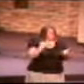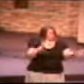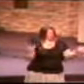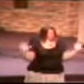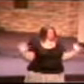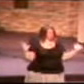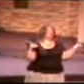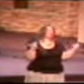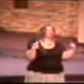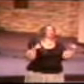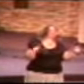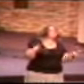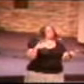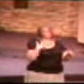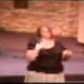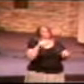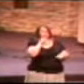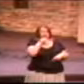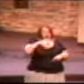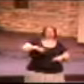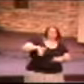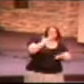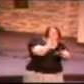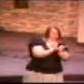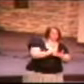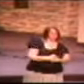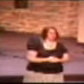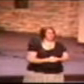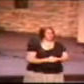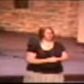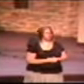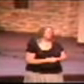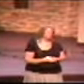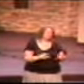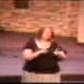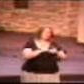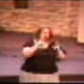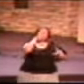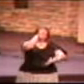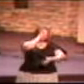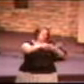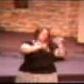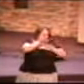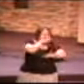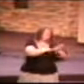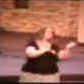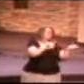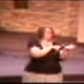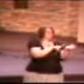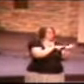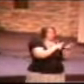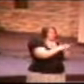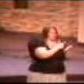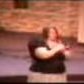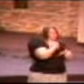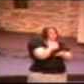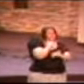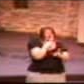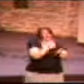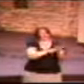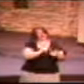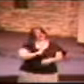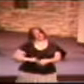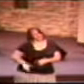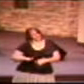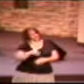Or the kingdom was something that had not come yet. And it's very confusing because in Luke's gospel it's the kingdom of God but in Matthew's